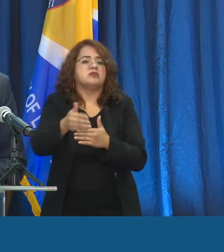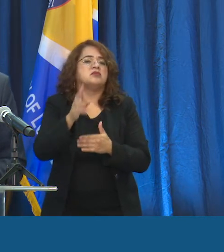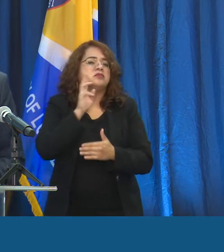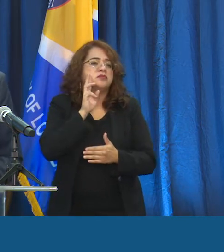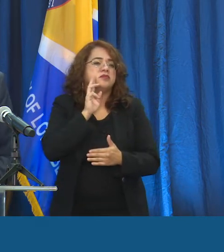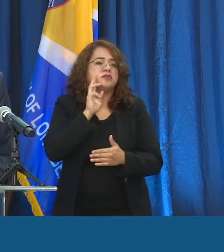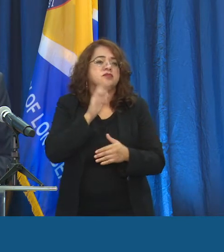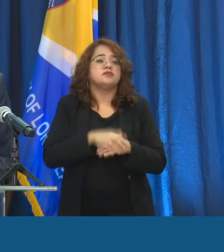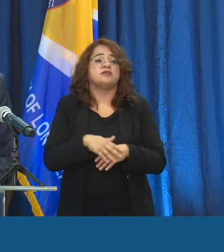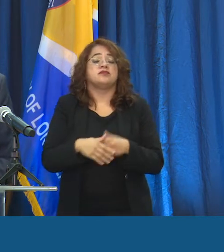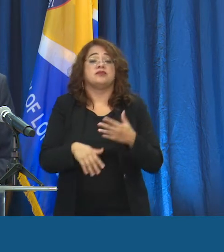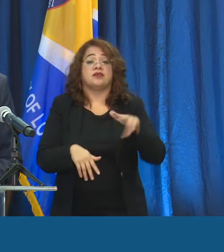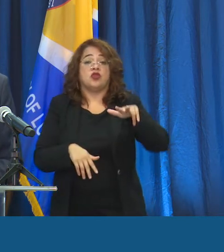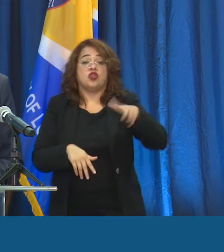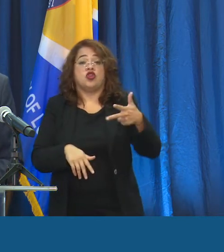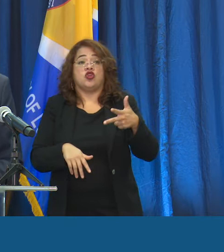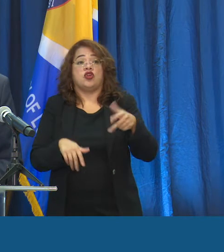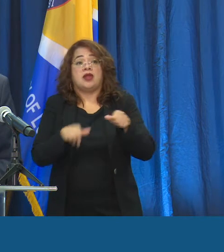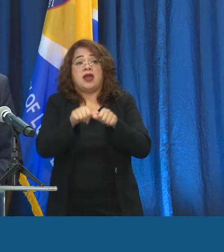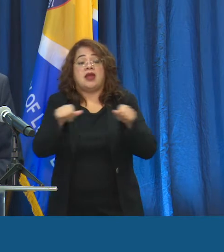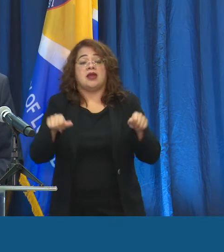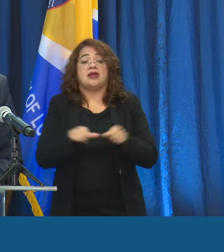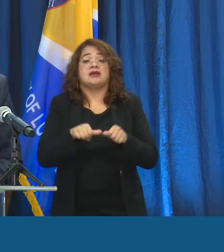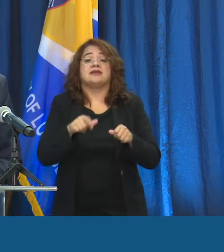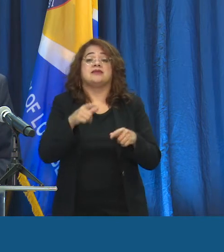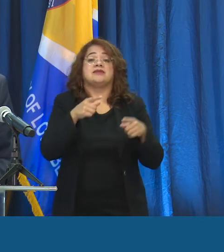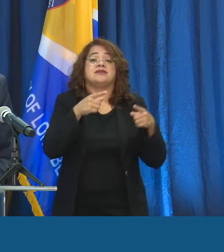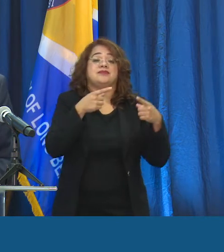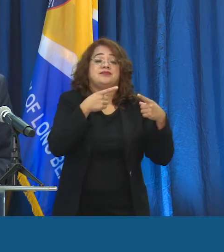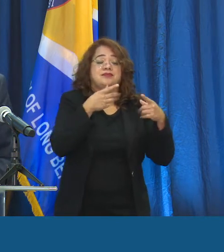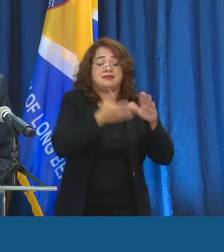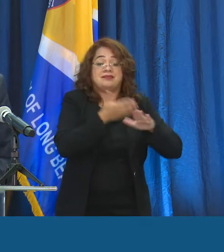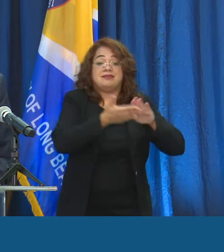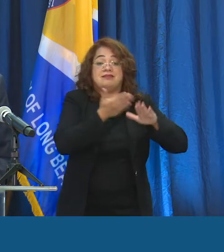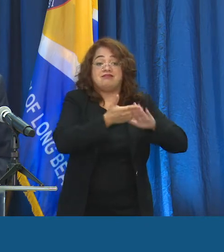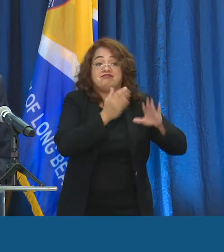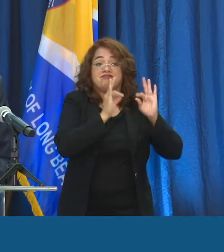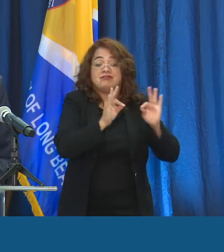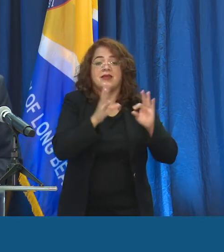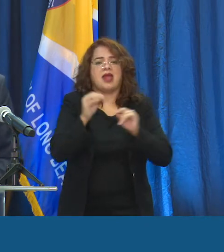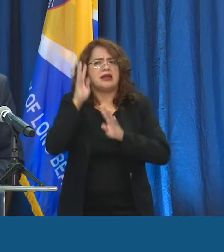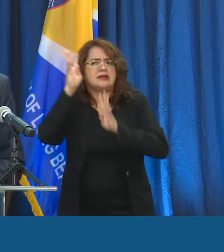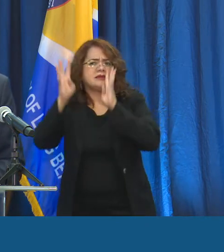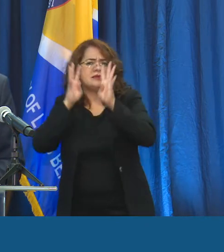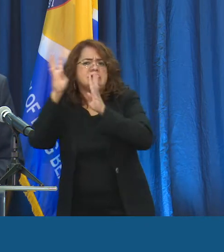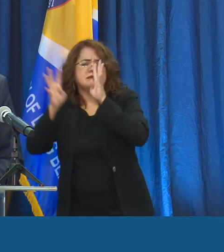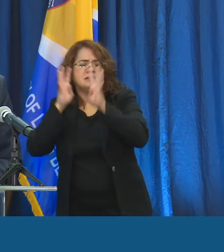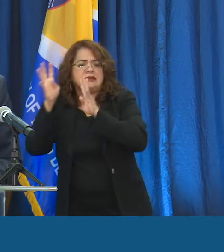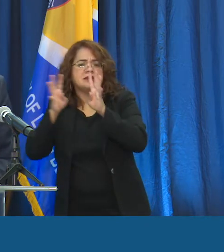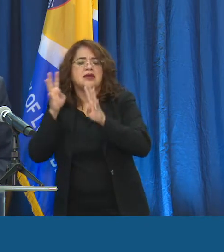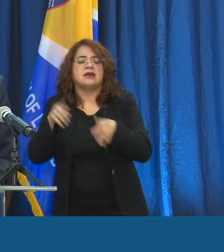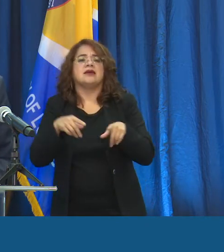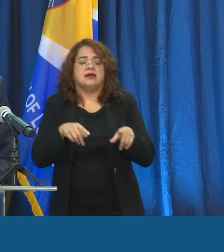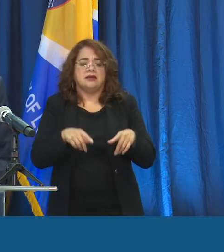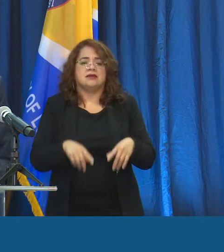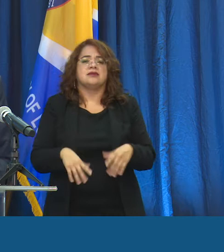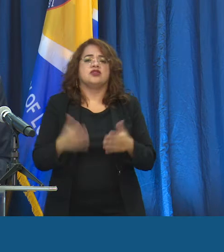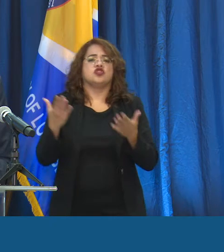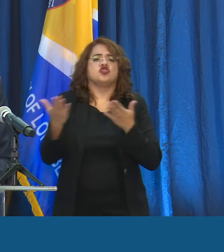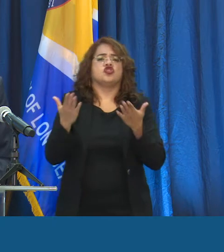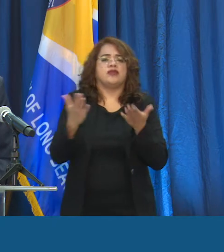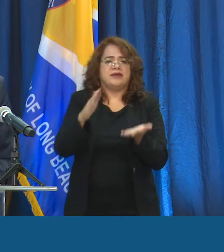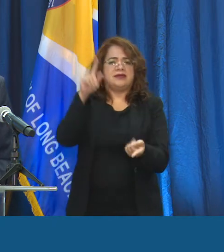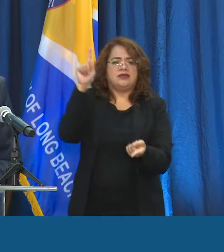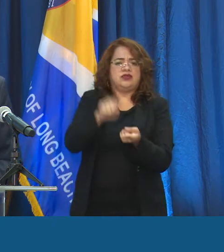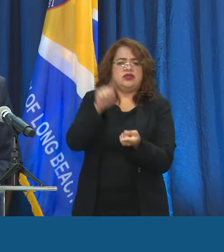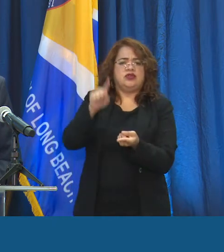So the next area, the third area, is efficiencies and innovations. We always look here before we get to any service reductions. How do we be more efficient? How do we